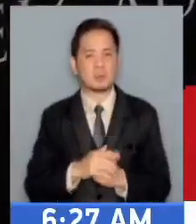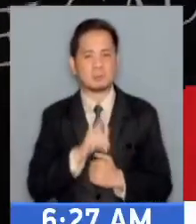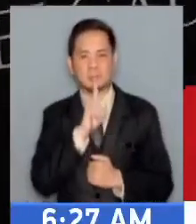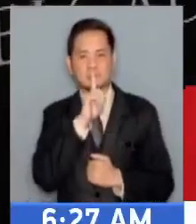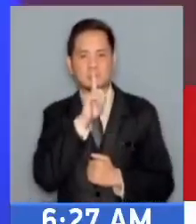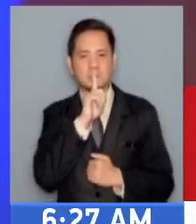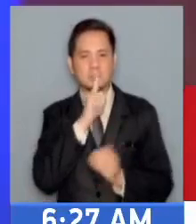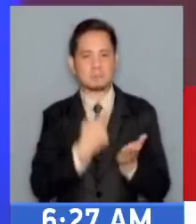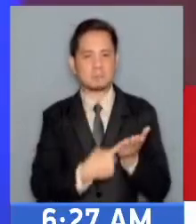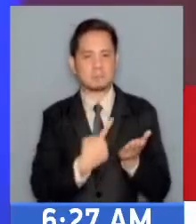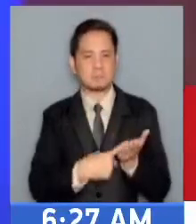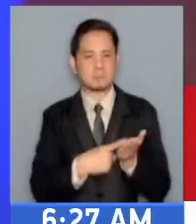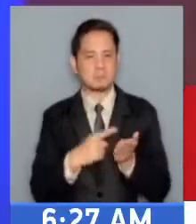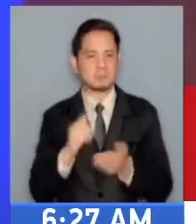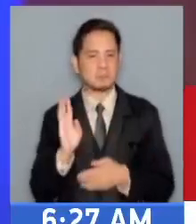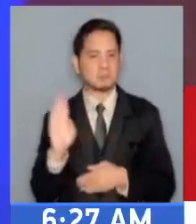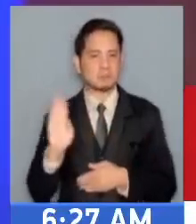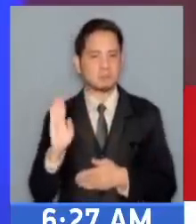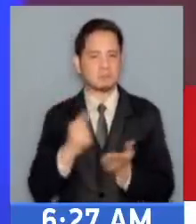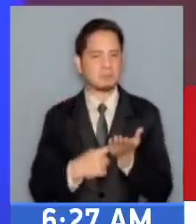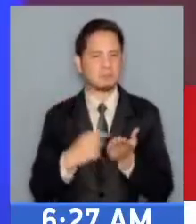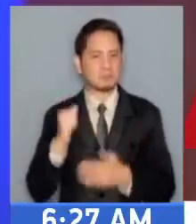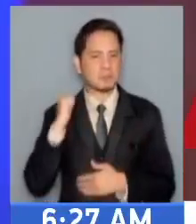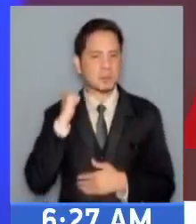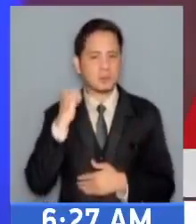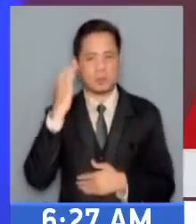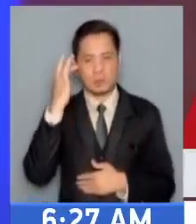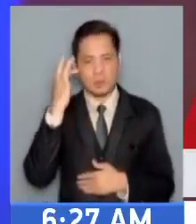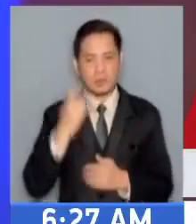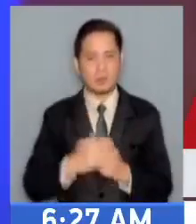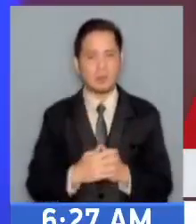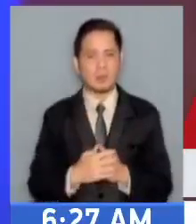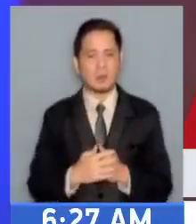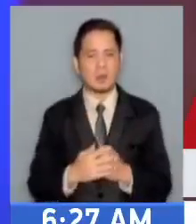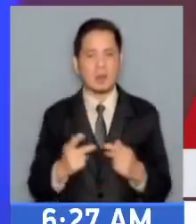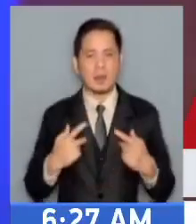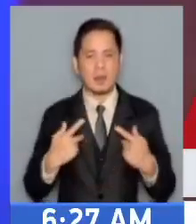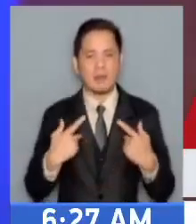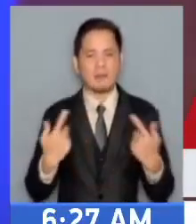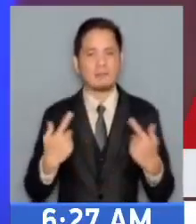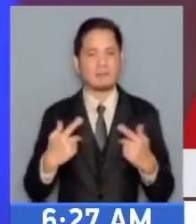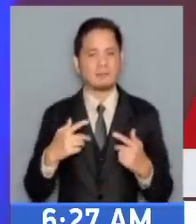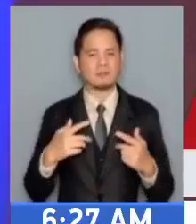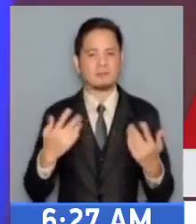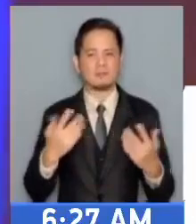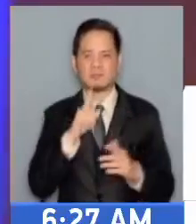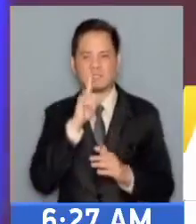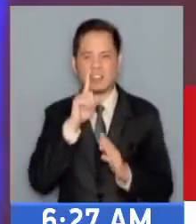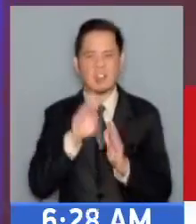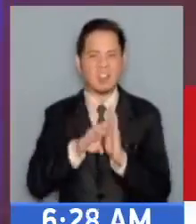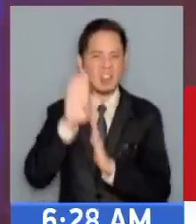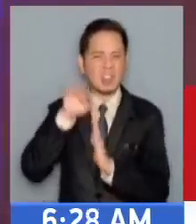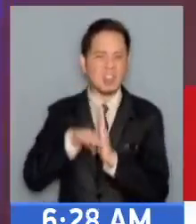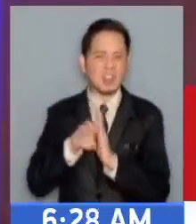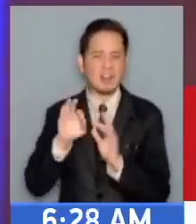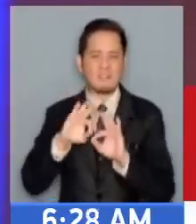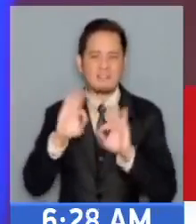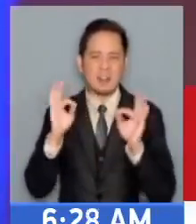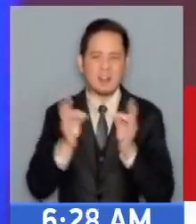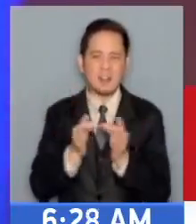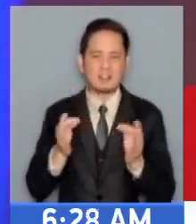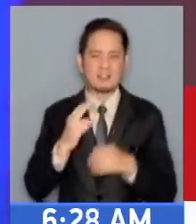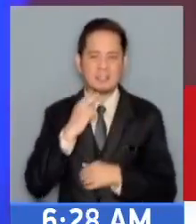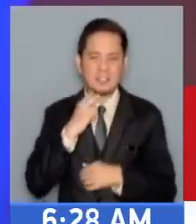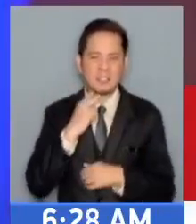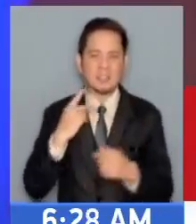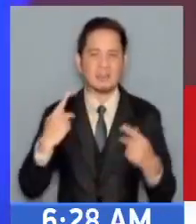because syempre, like marami kaming pinagdaanan as a family that time because there was a pandemic,